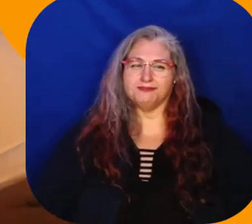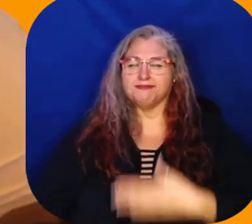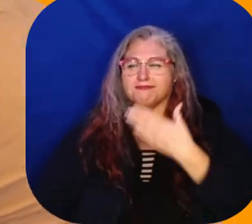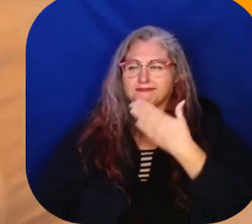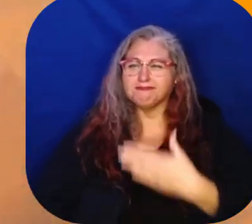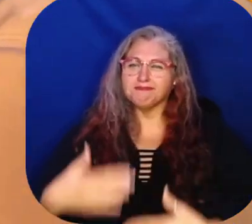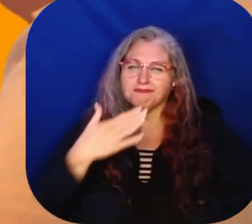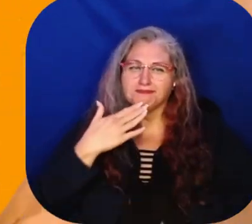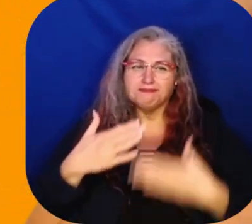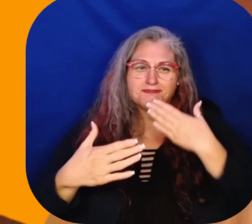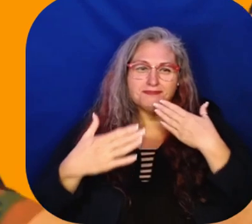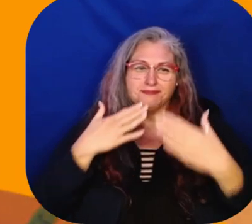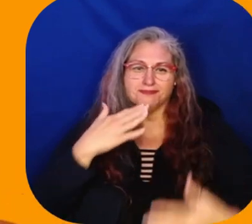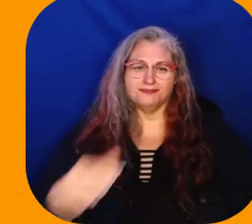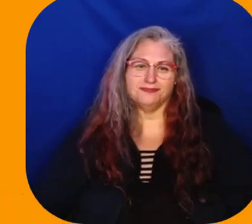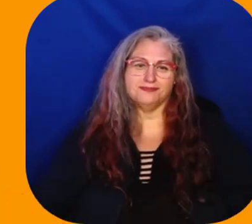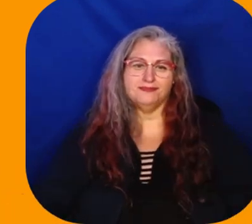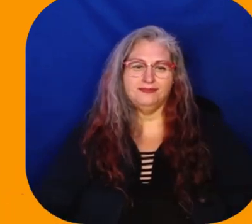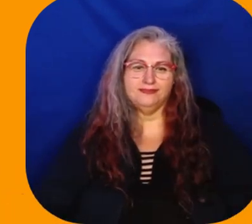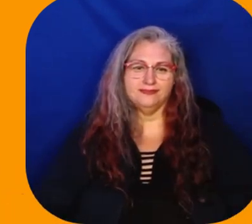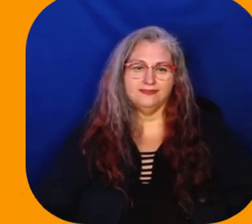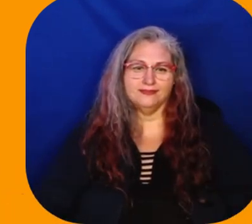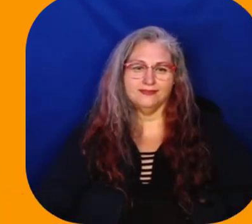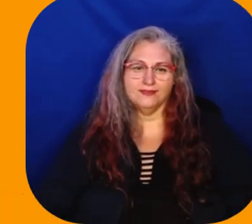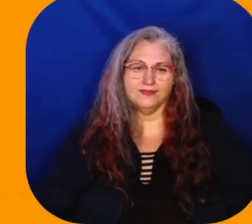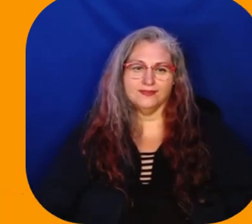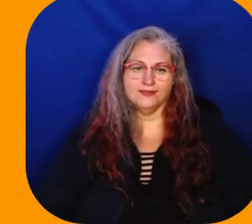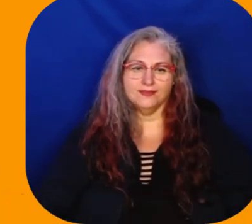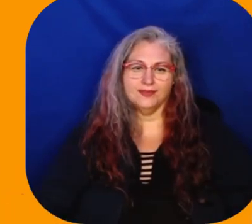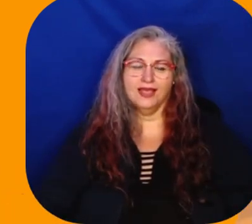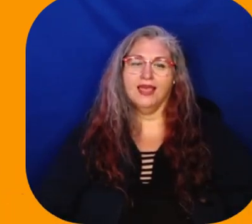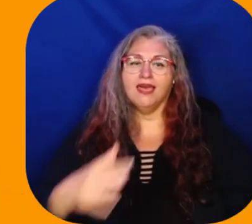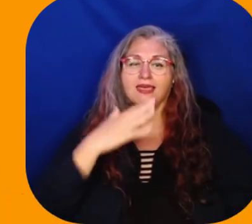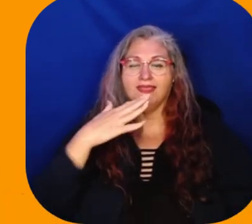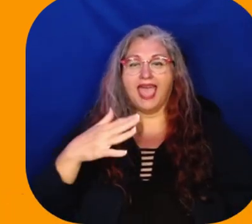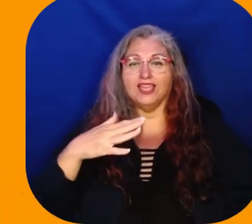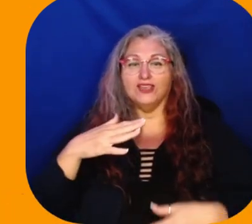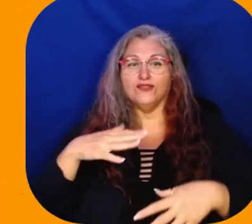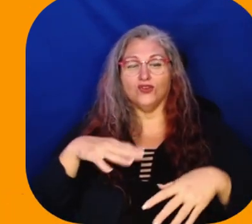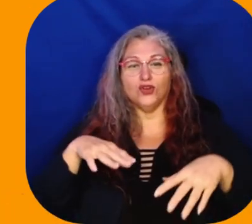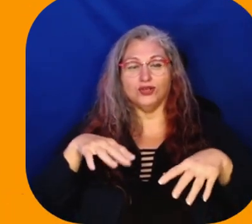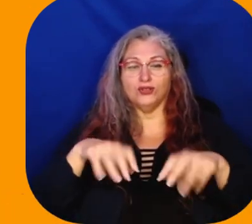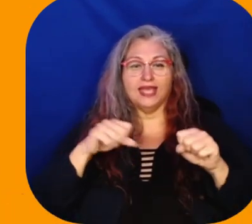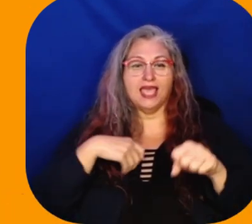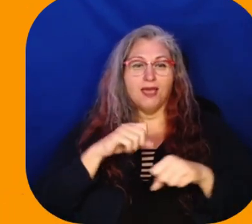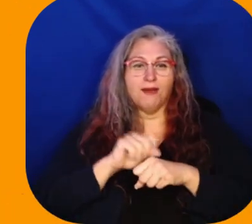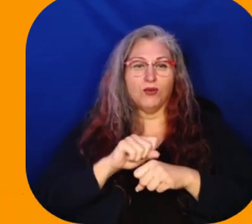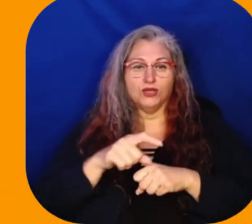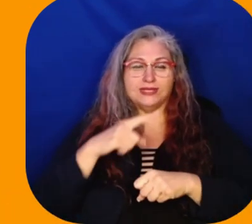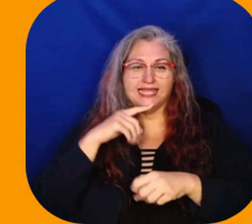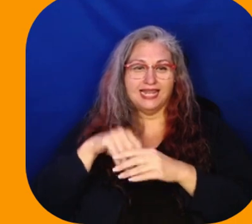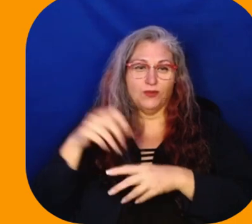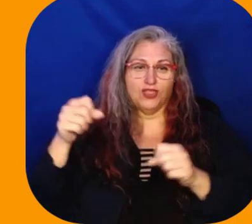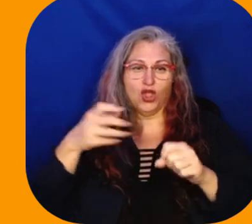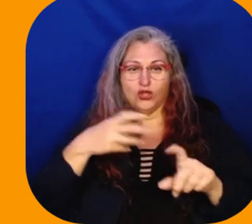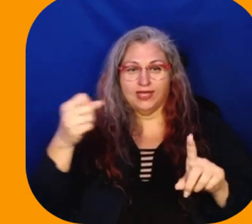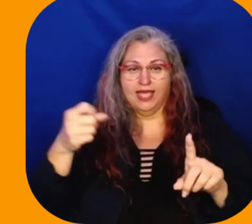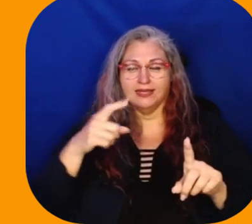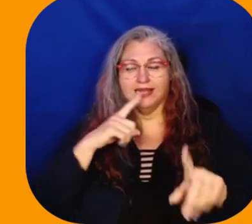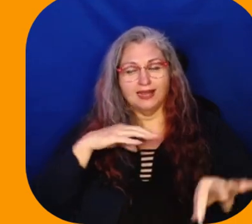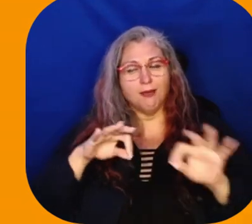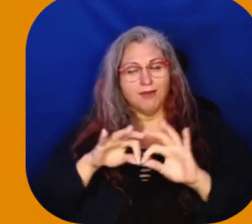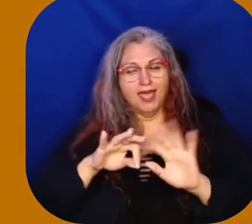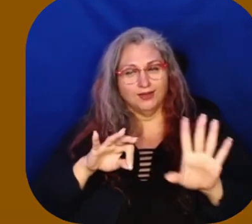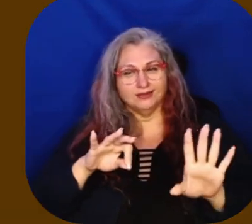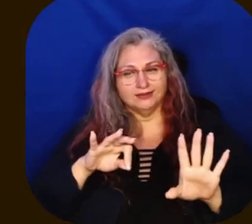Thank you. And thank you for taking the time to take my work in on the way. Or wherever you did it. You said you was in the car. Yes, I am. It matters. I listen, yes. I was like,